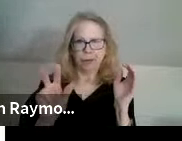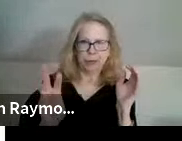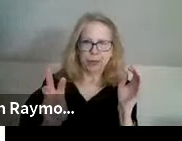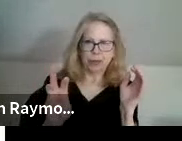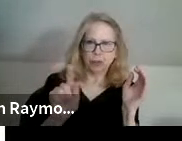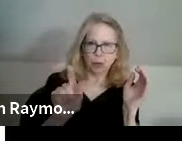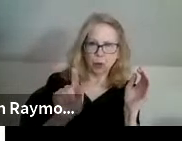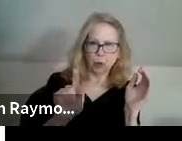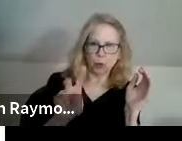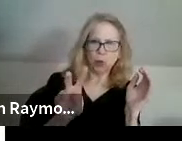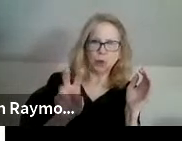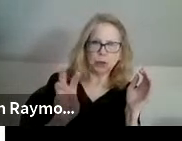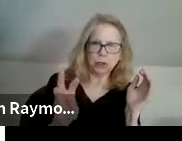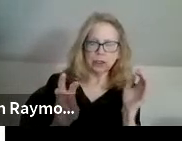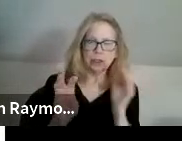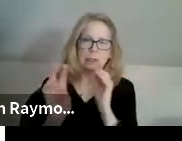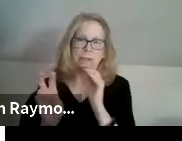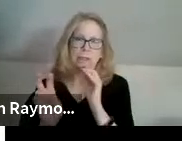federalregister.gov/D/2013-26749.